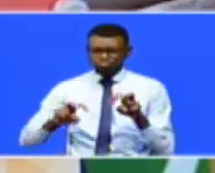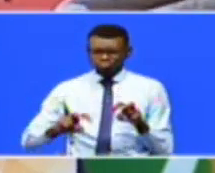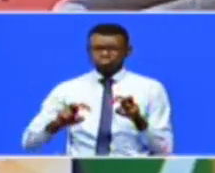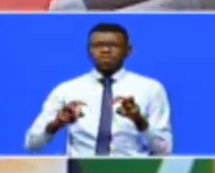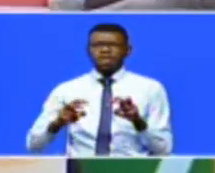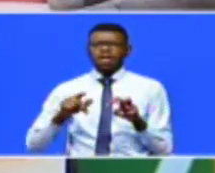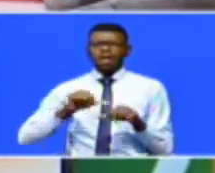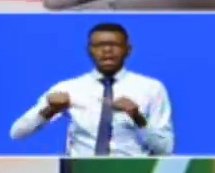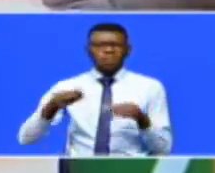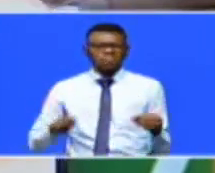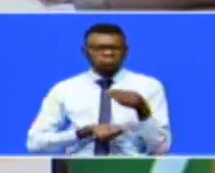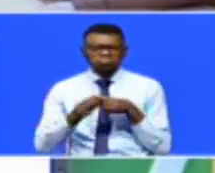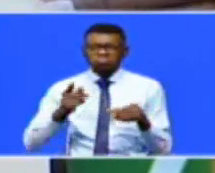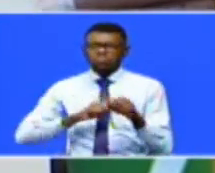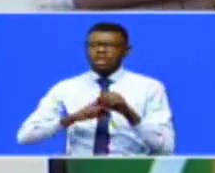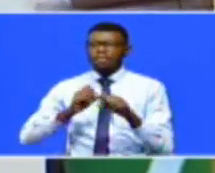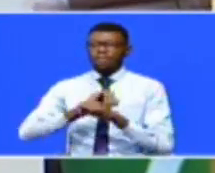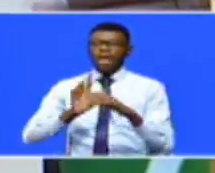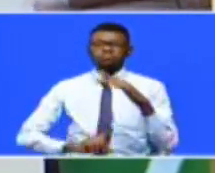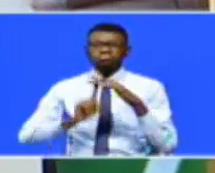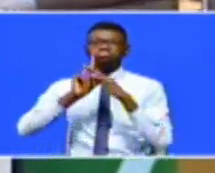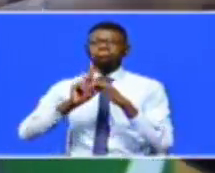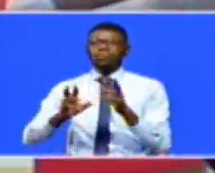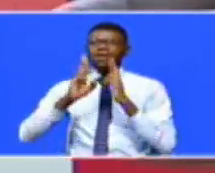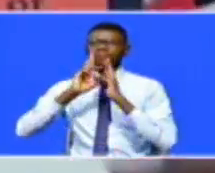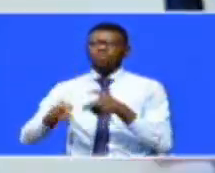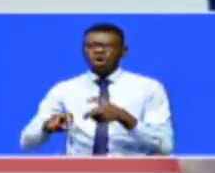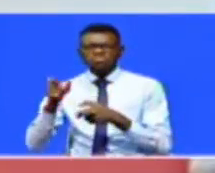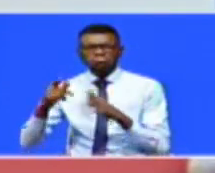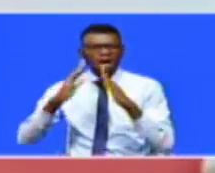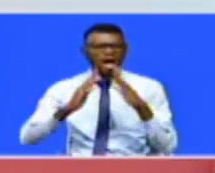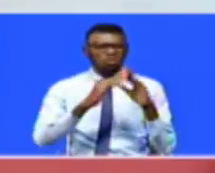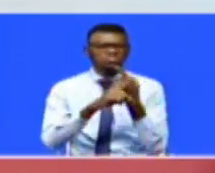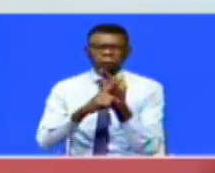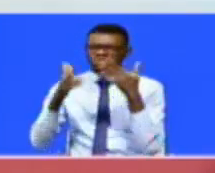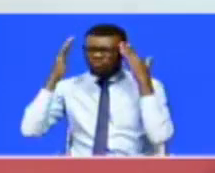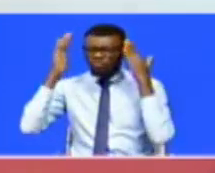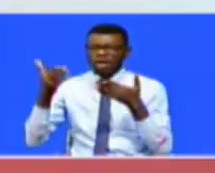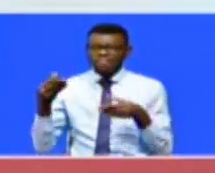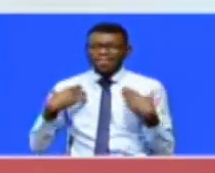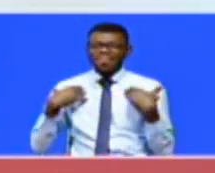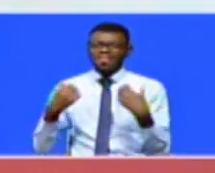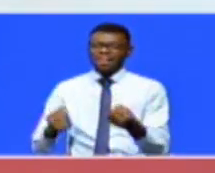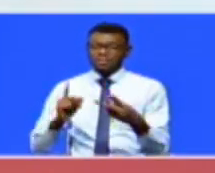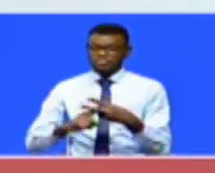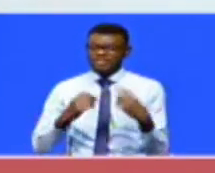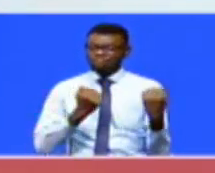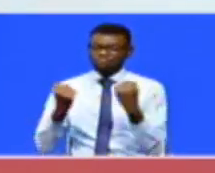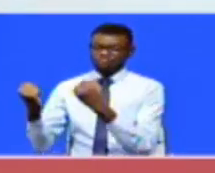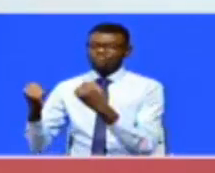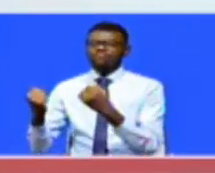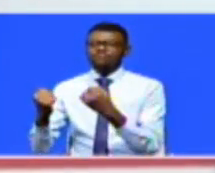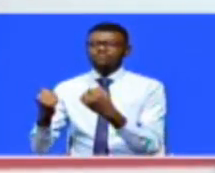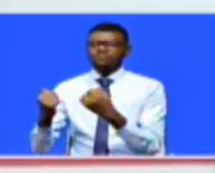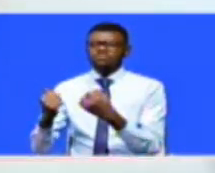socio-economic impact of COVID-19 on households report, focuses on health, transport cost, housing and the labor